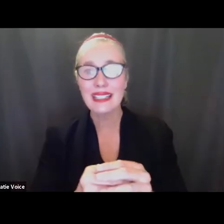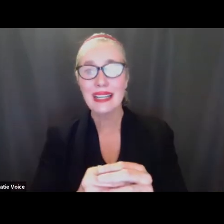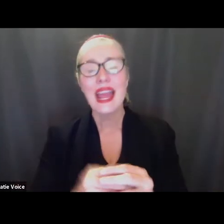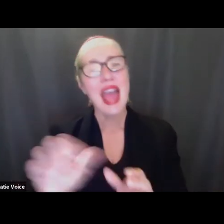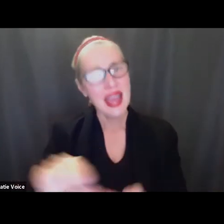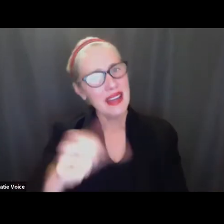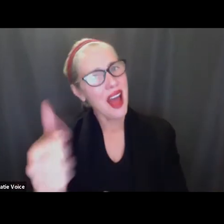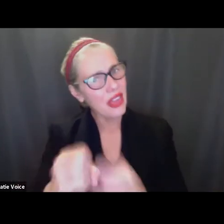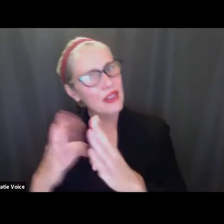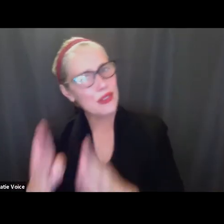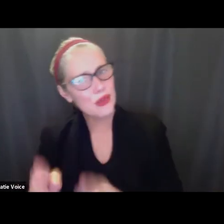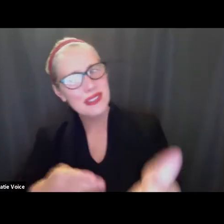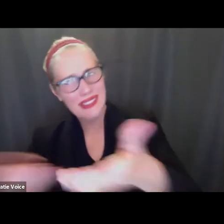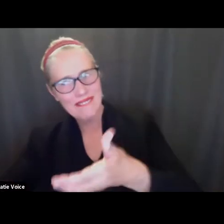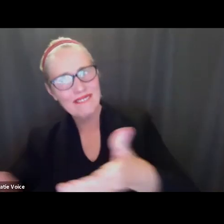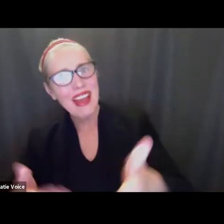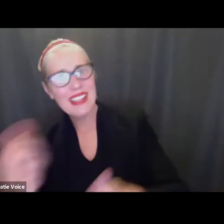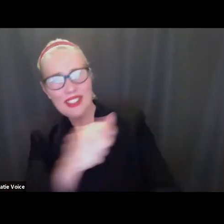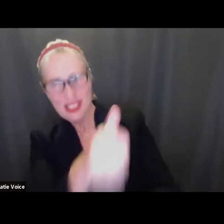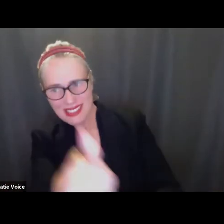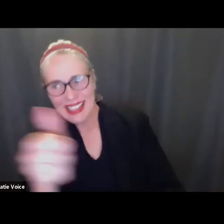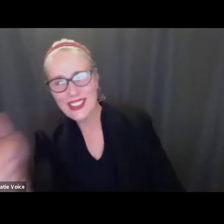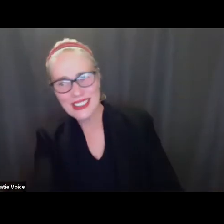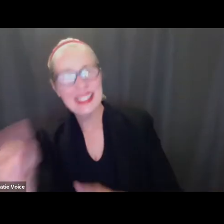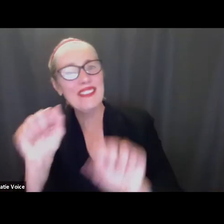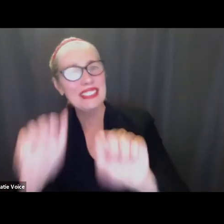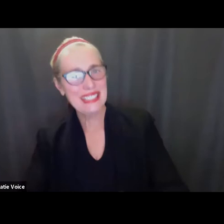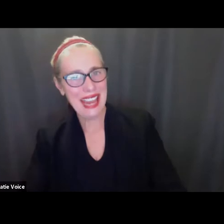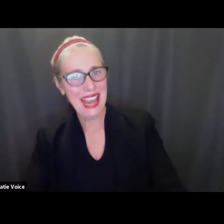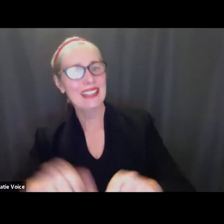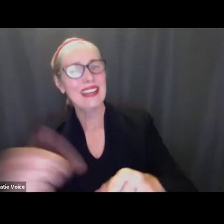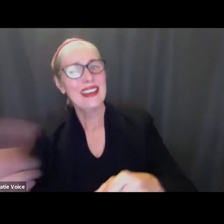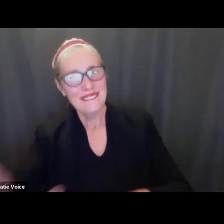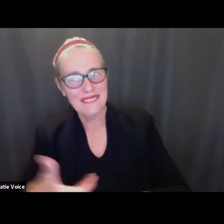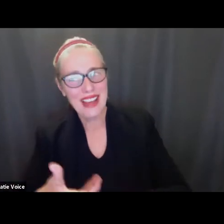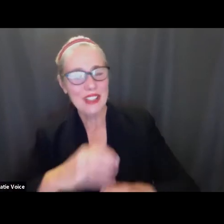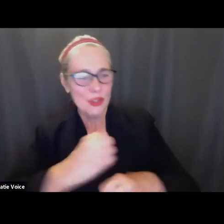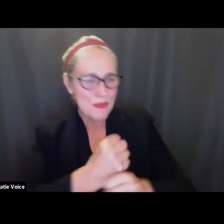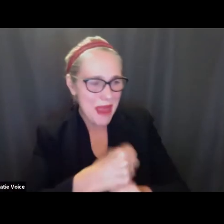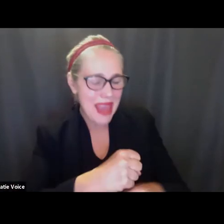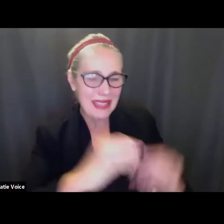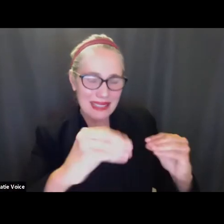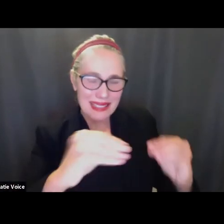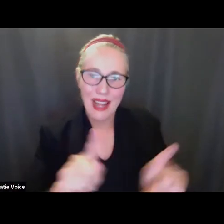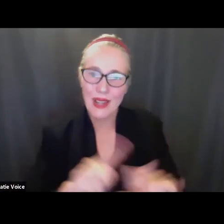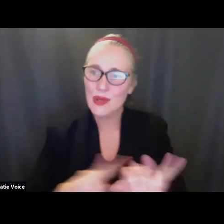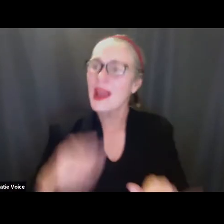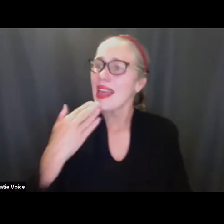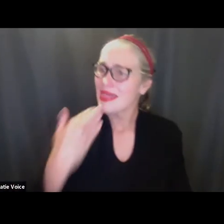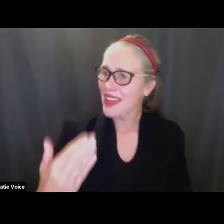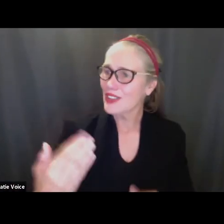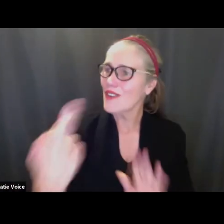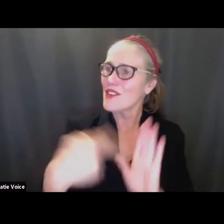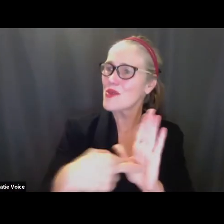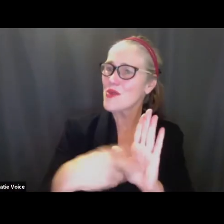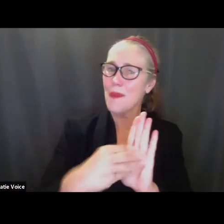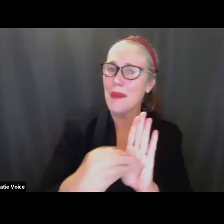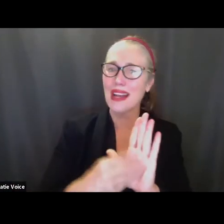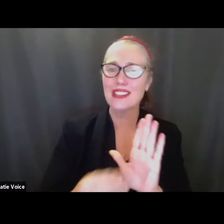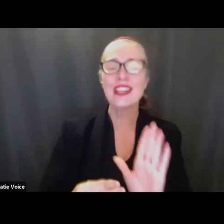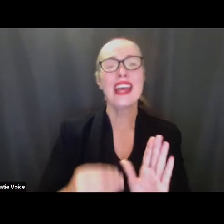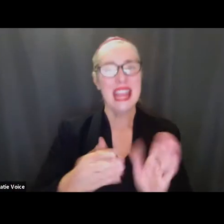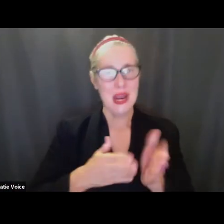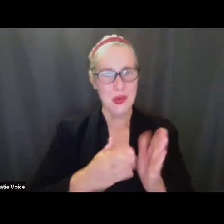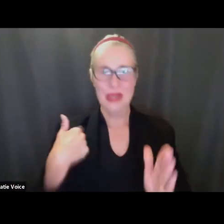other students like yourselves to join so thank you for being role models for us on ways to keep healthy and for us to think about